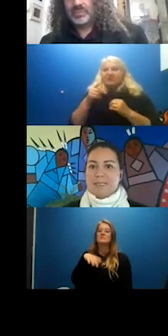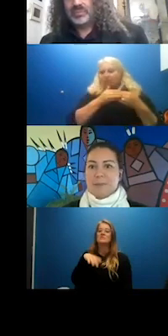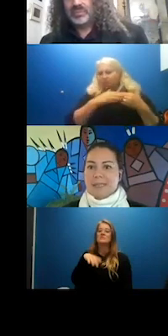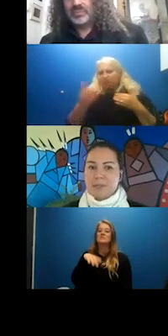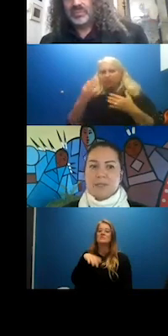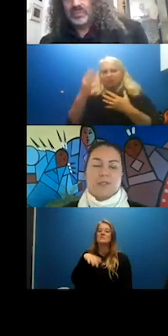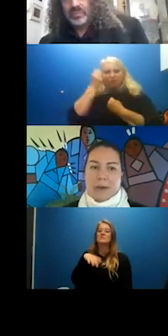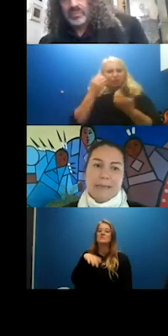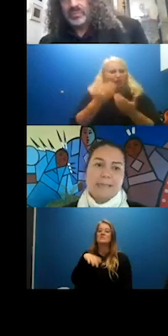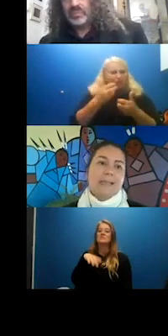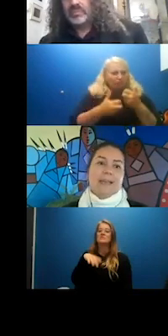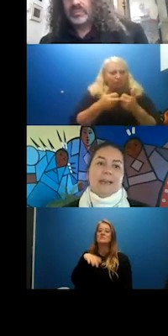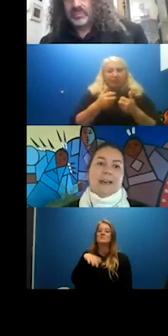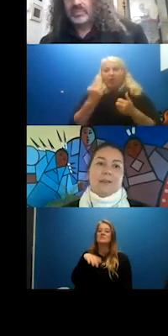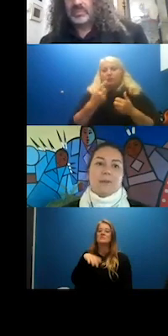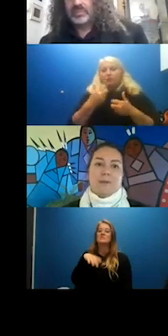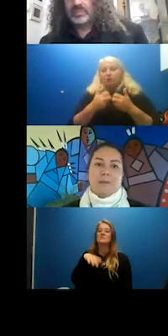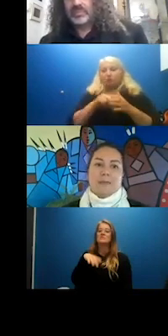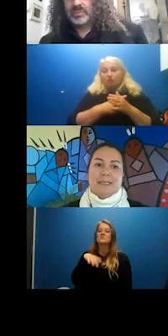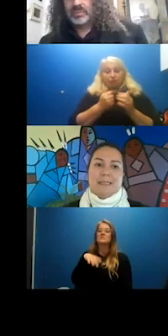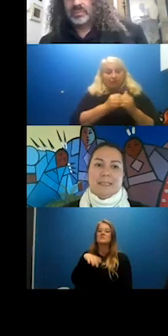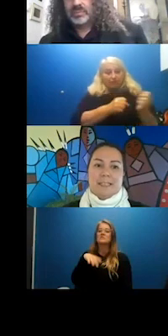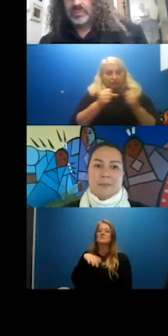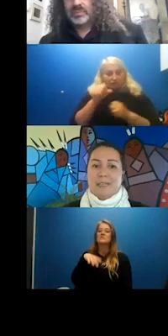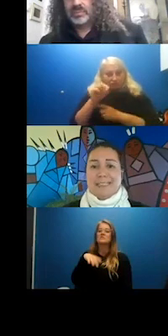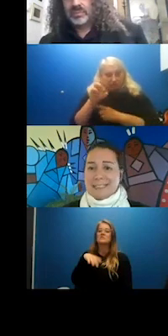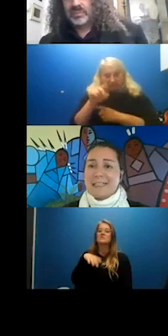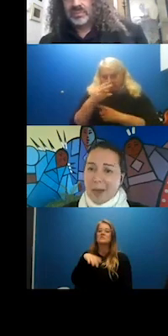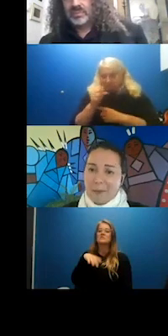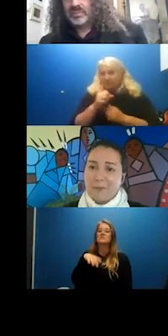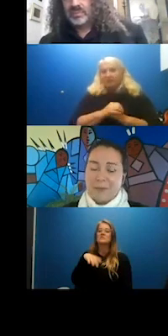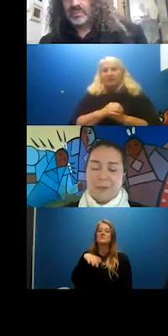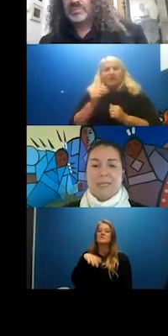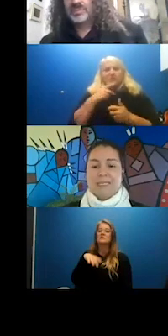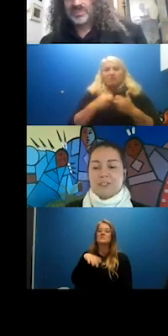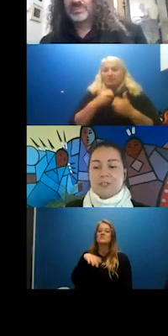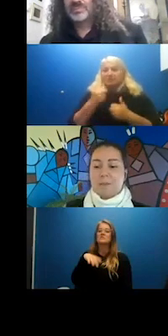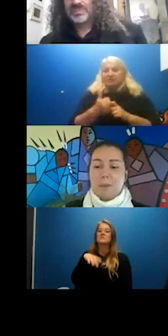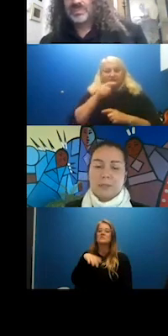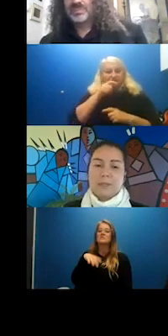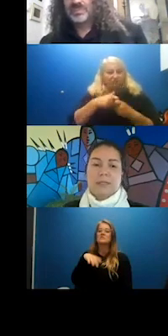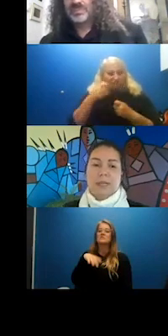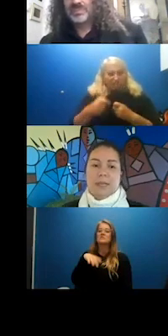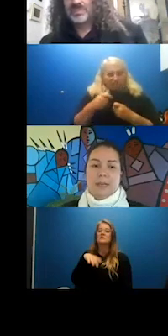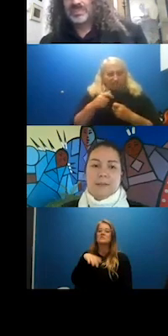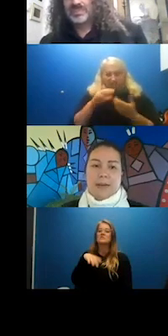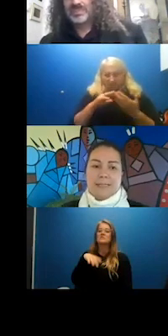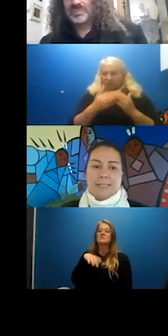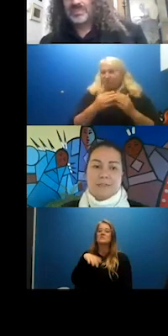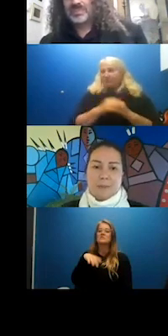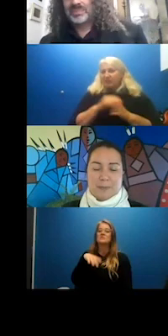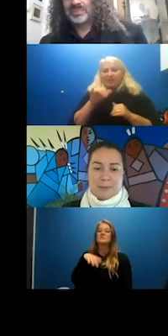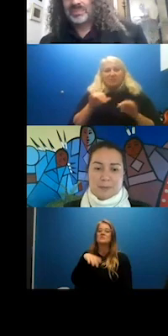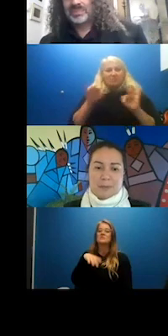is, and it begins with strengths. The problem in the community doesn't come from the community. Such an important